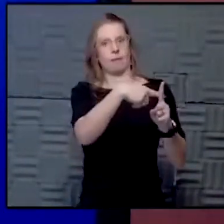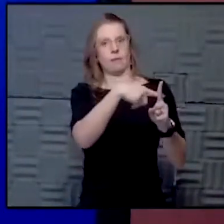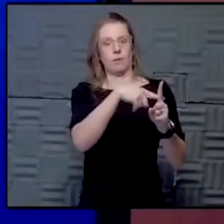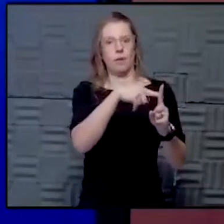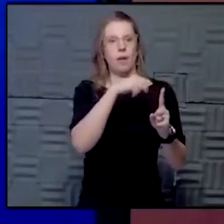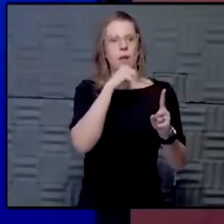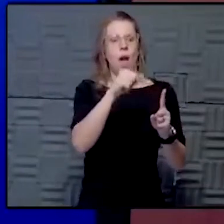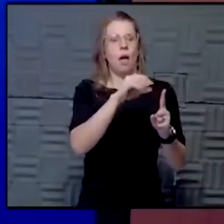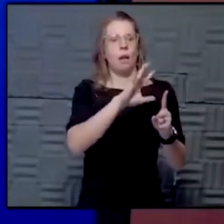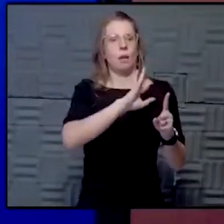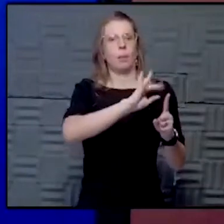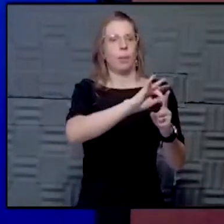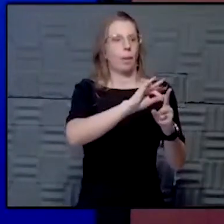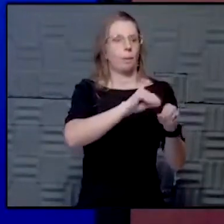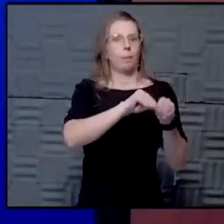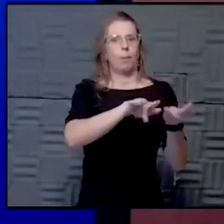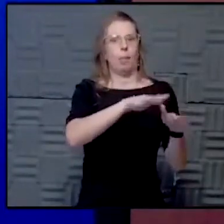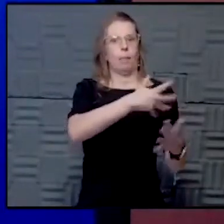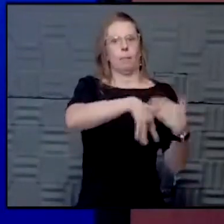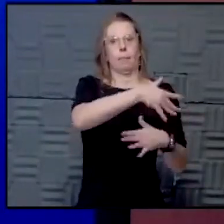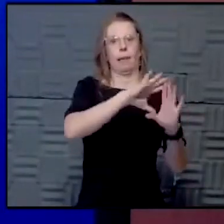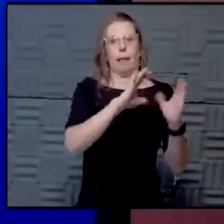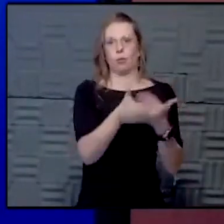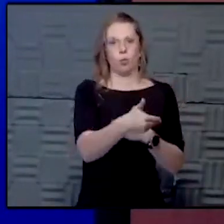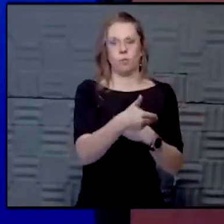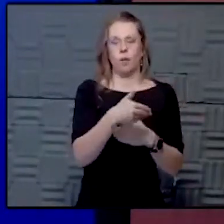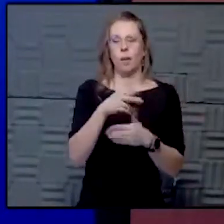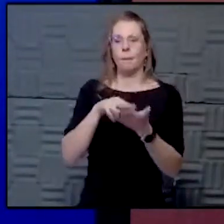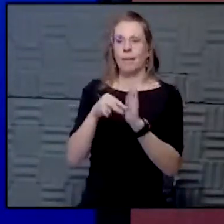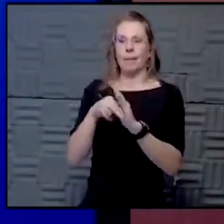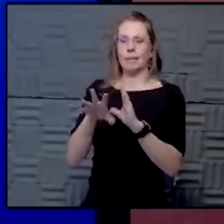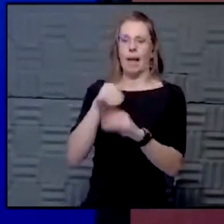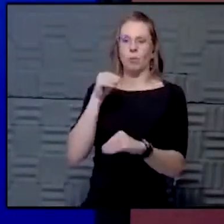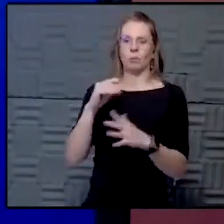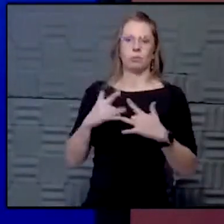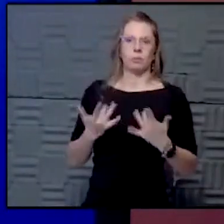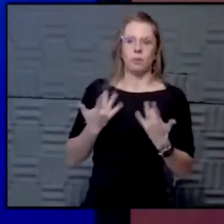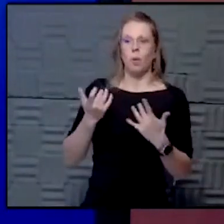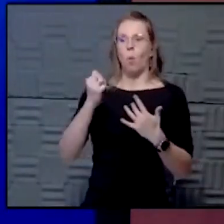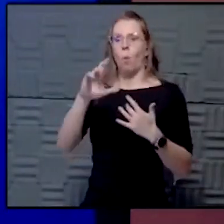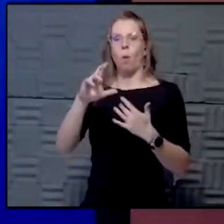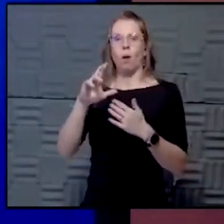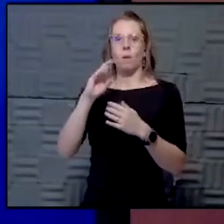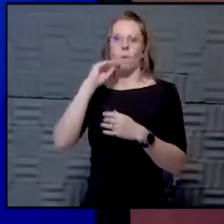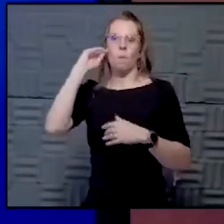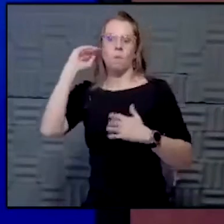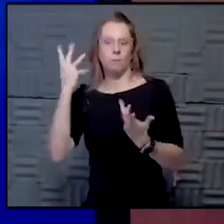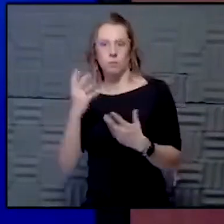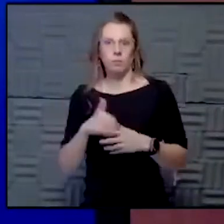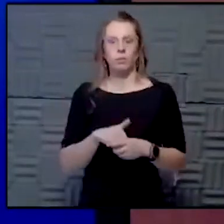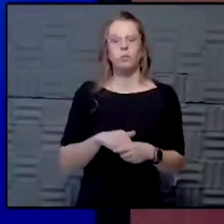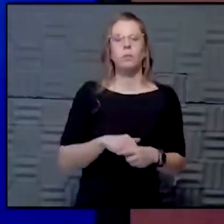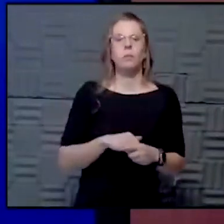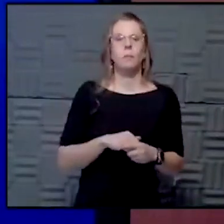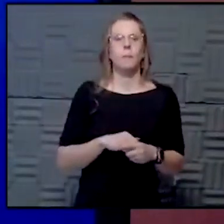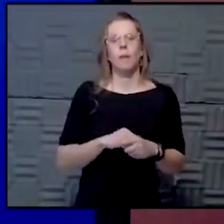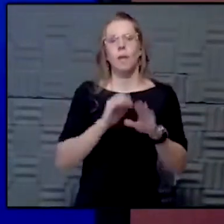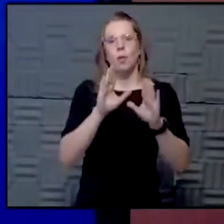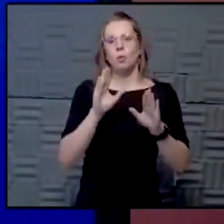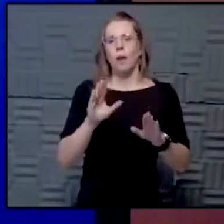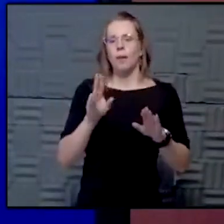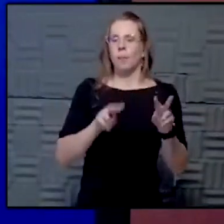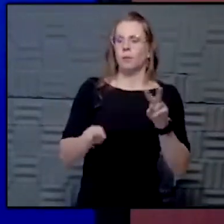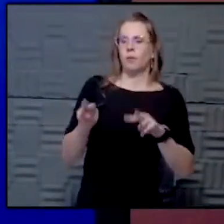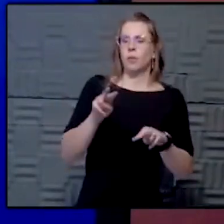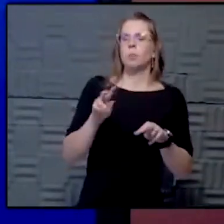masks were being worn. It's transmission in other places, whether that be extracurricular or outside of the school setting. And so it is a great observation.